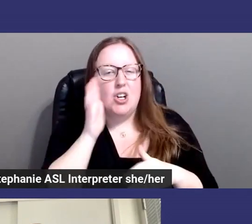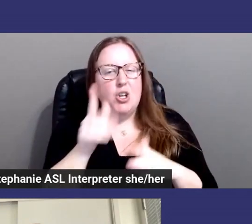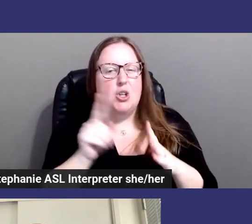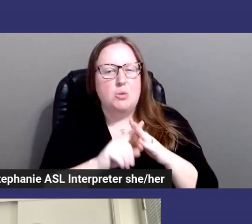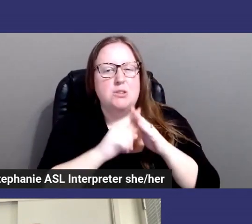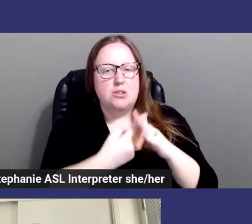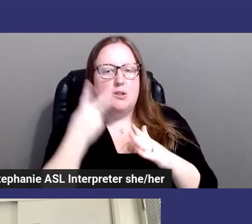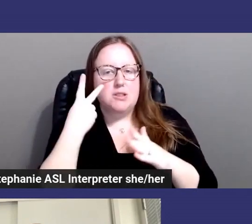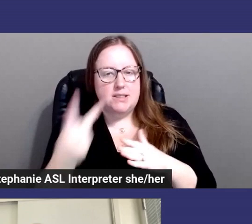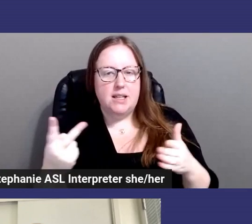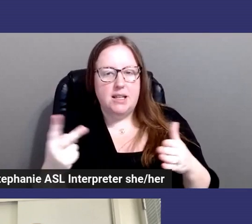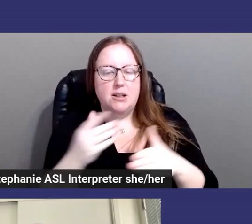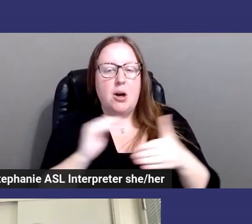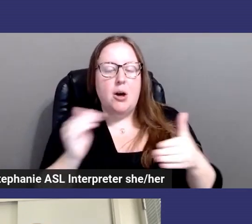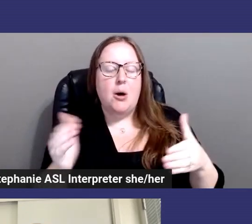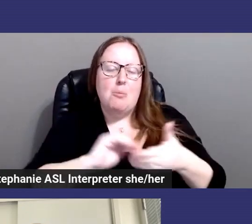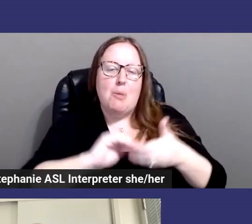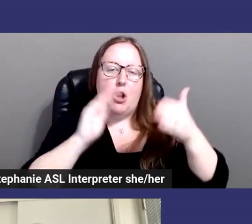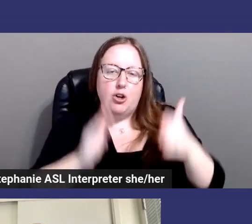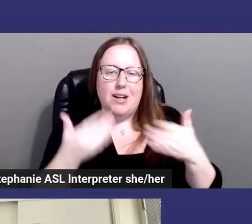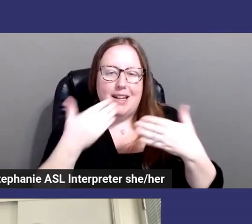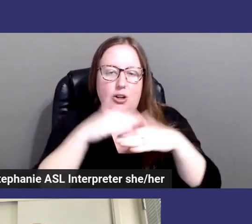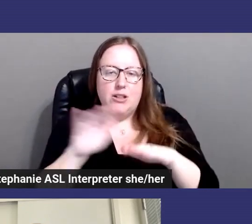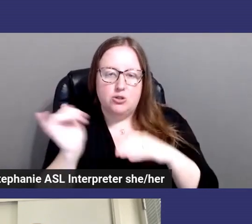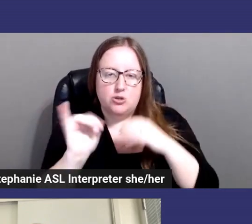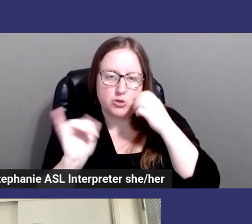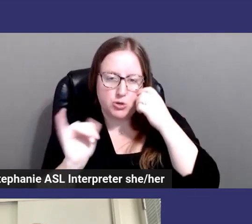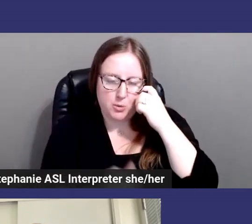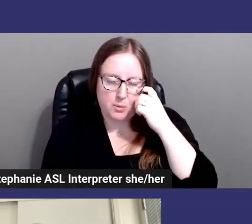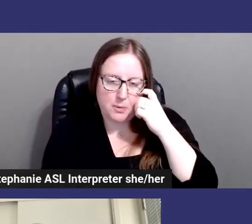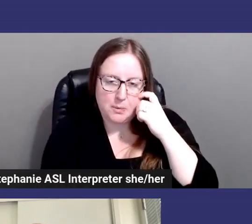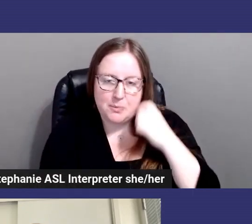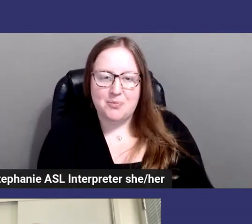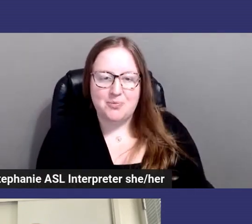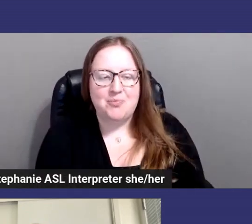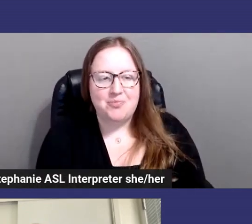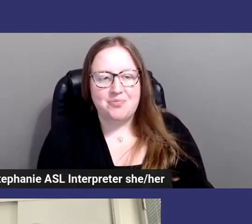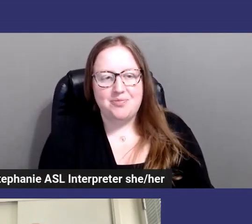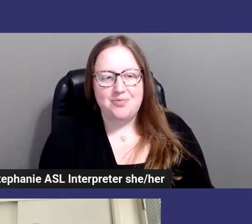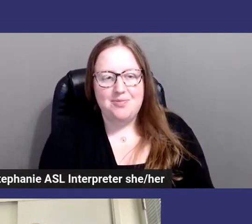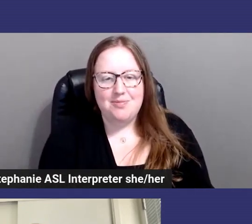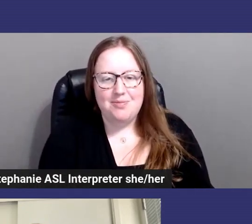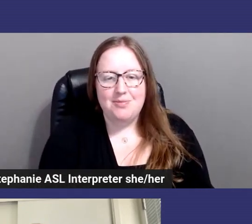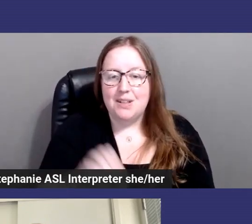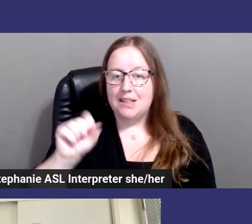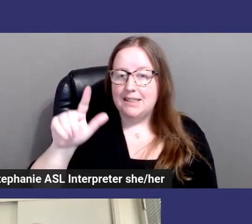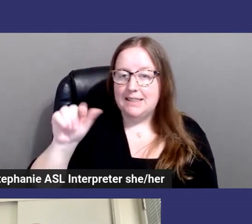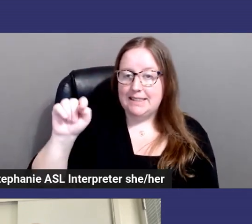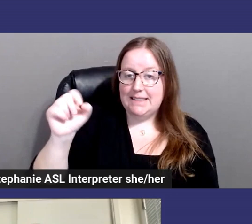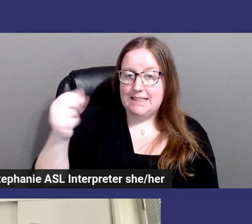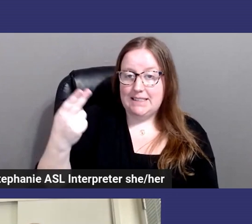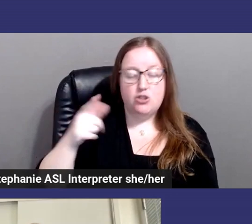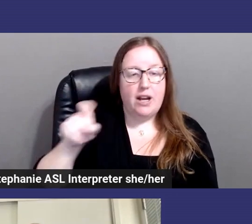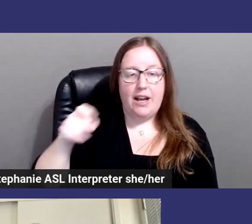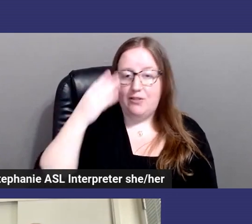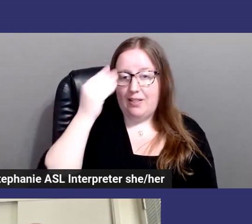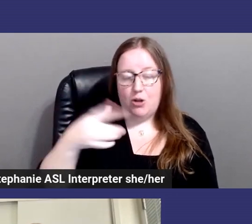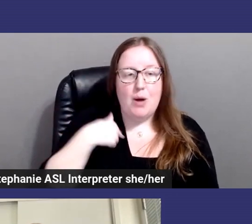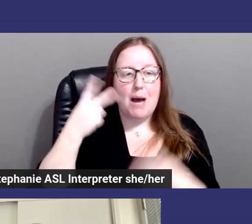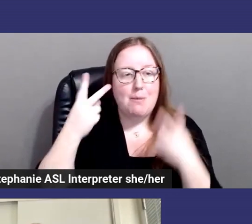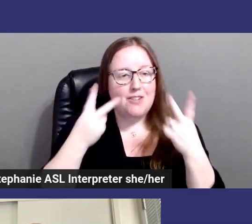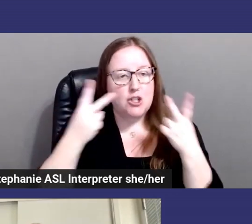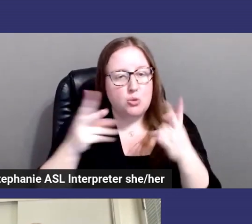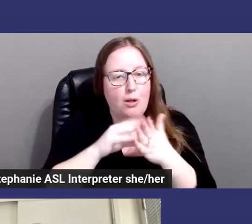some partner integrations roll out in that space as well. Excellent. Well, Satish, I got to tell you, I'm a visual